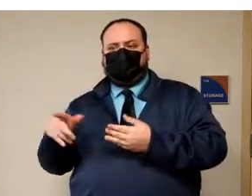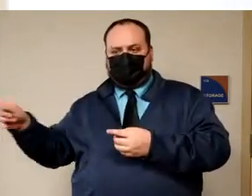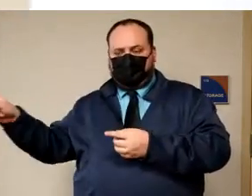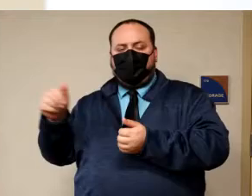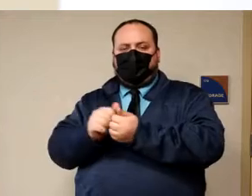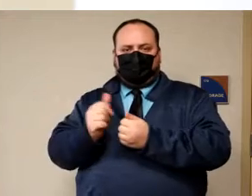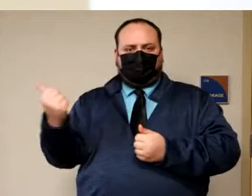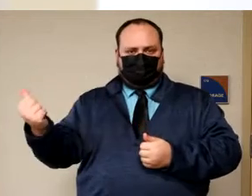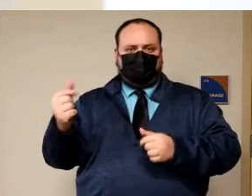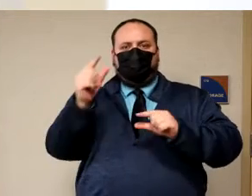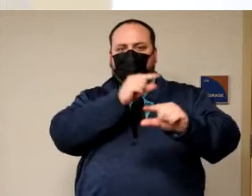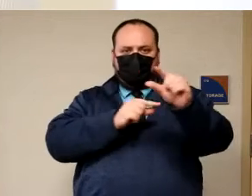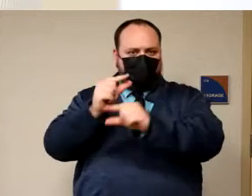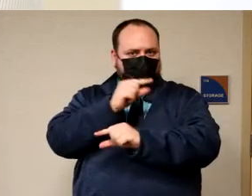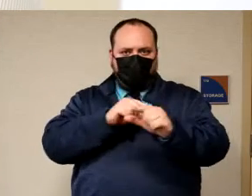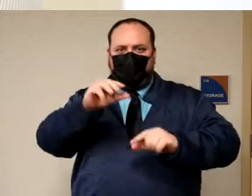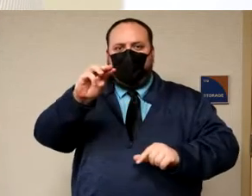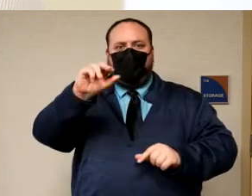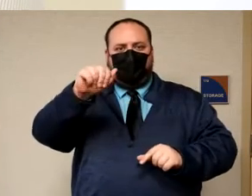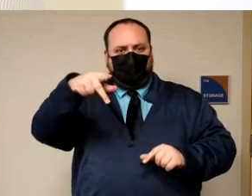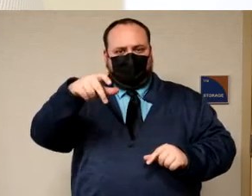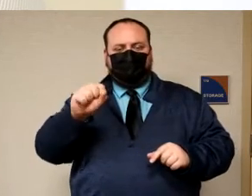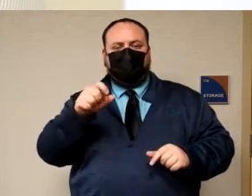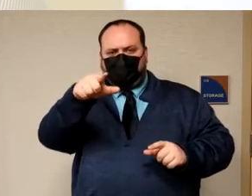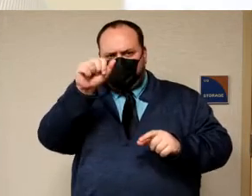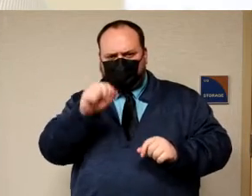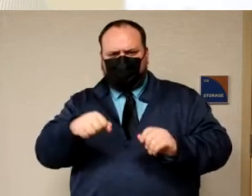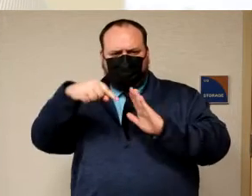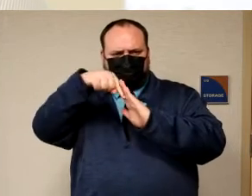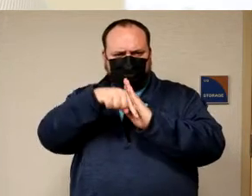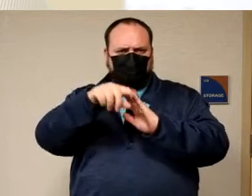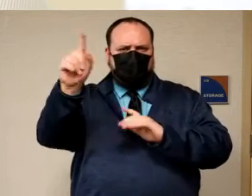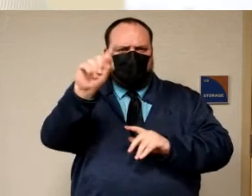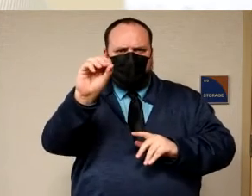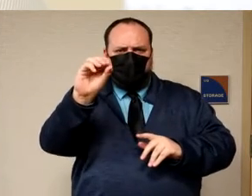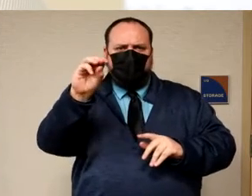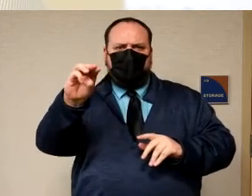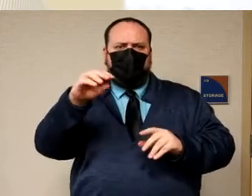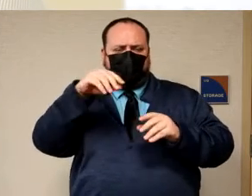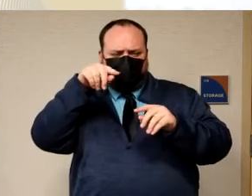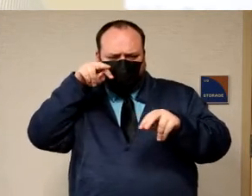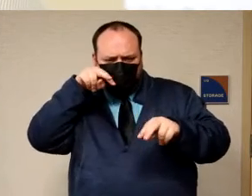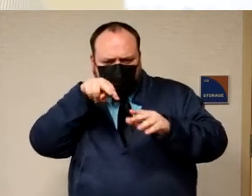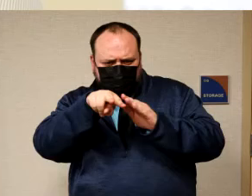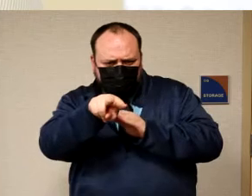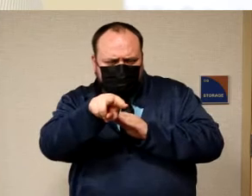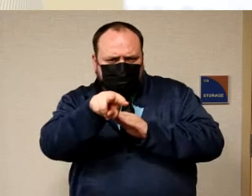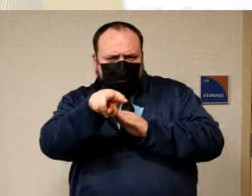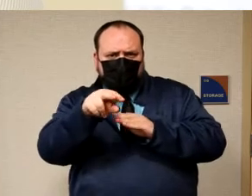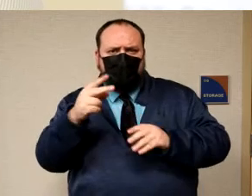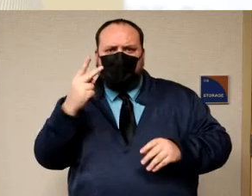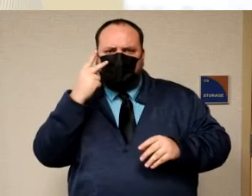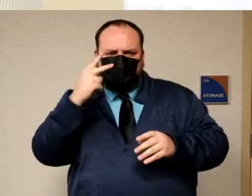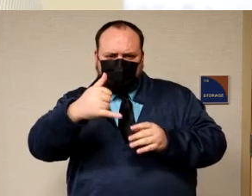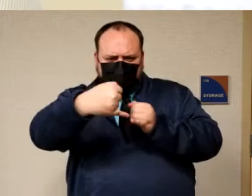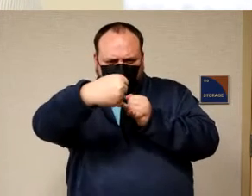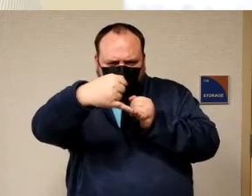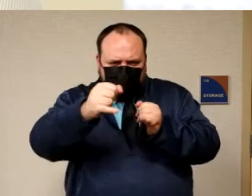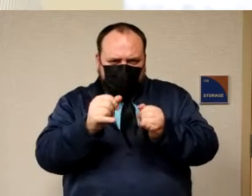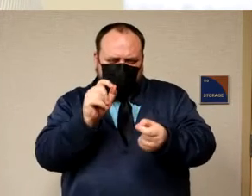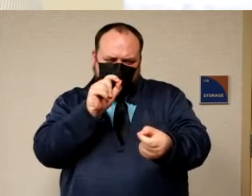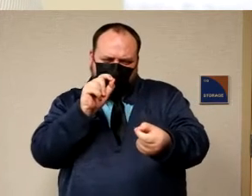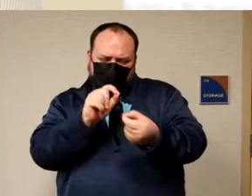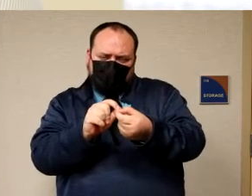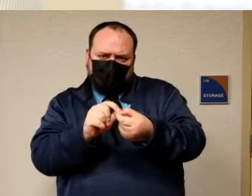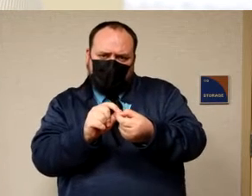is that we can kind of zoom in and drill down to specific lines,